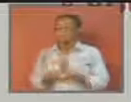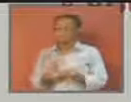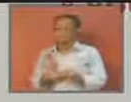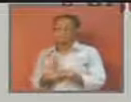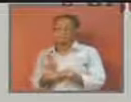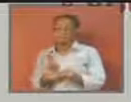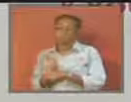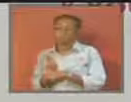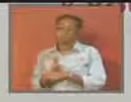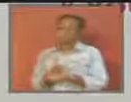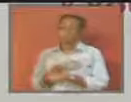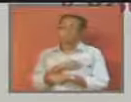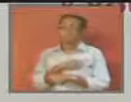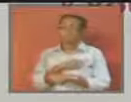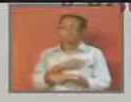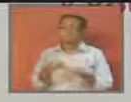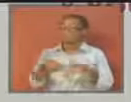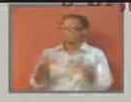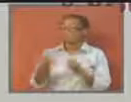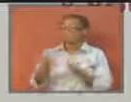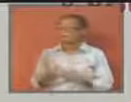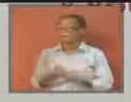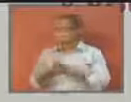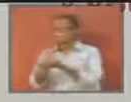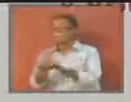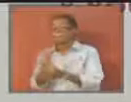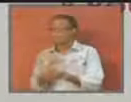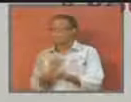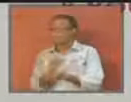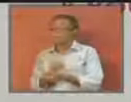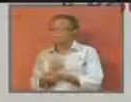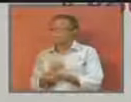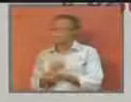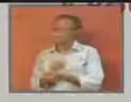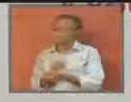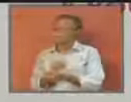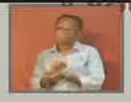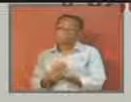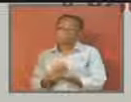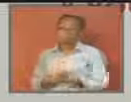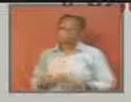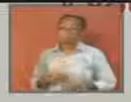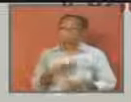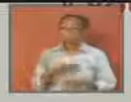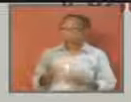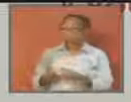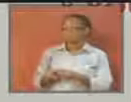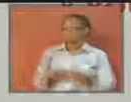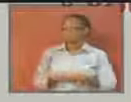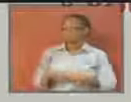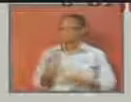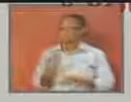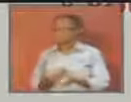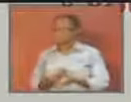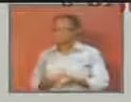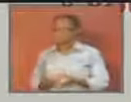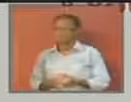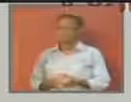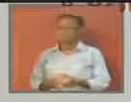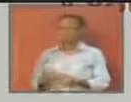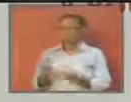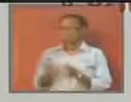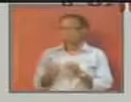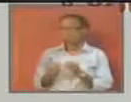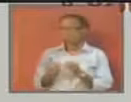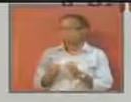TTMA, our Trinidad and Tobago Medical Association, and Nursing Association to widen our net of human resource that can be